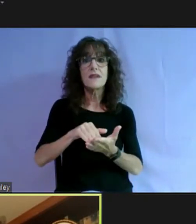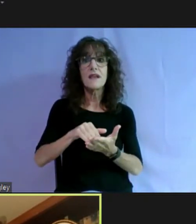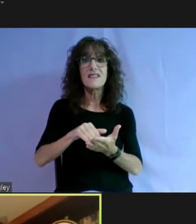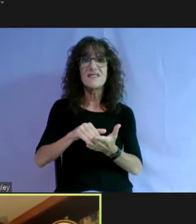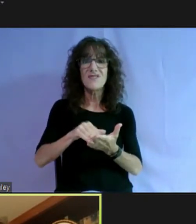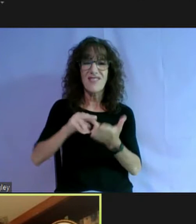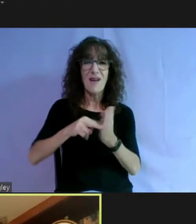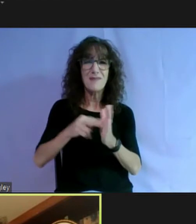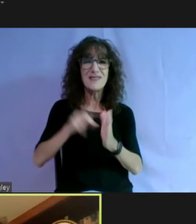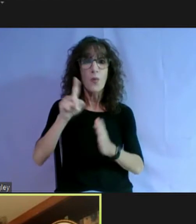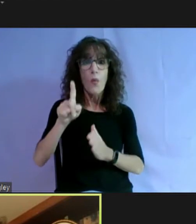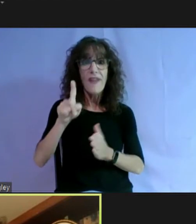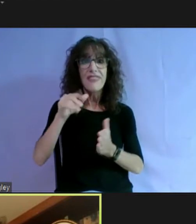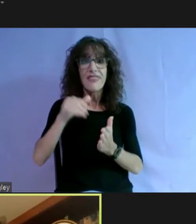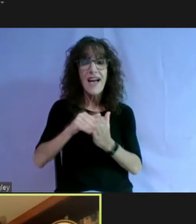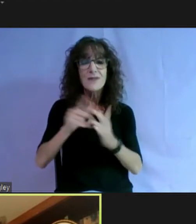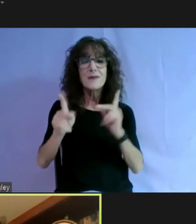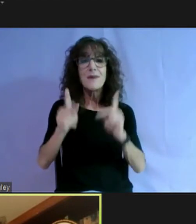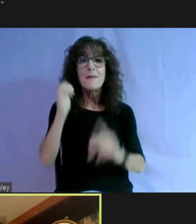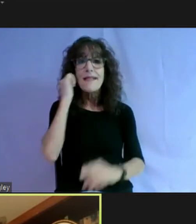1,000 people a day. It's not